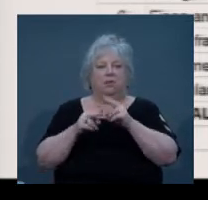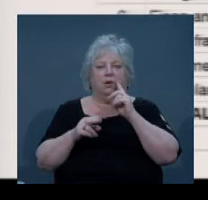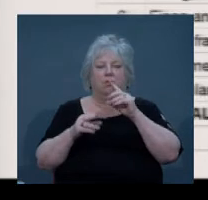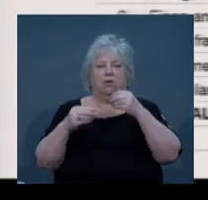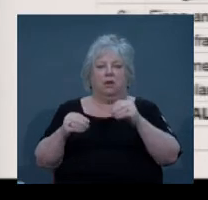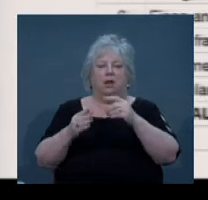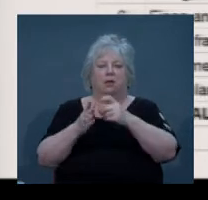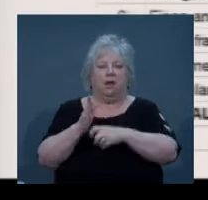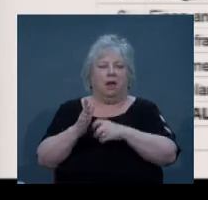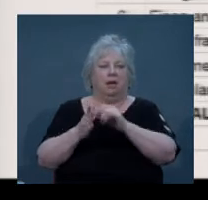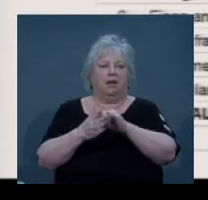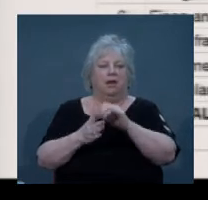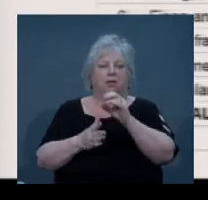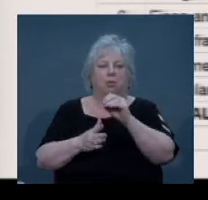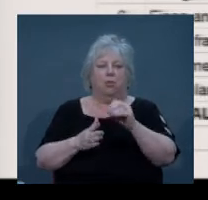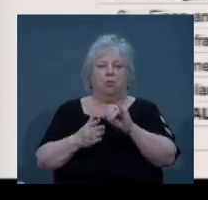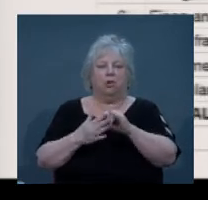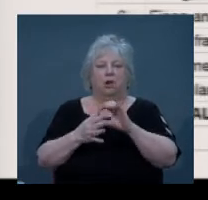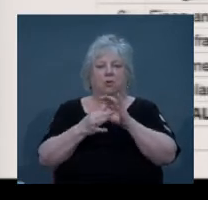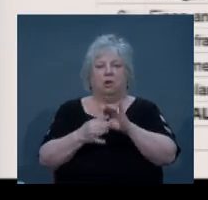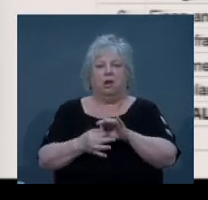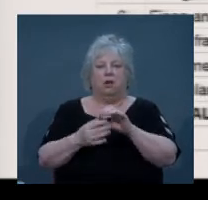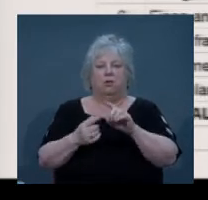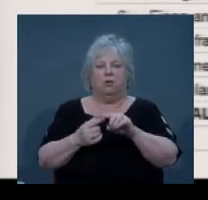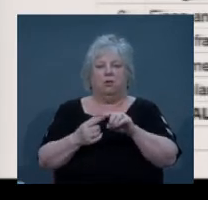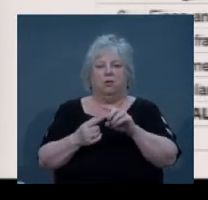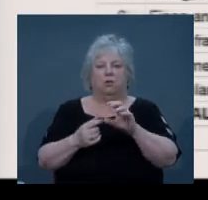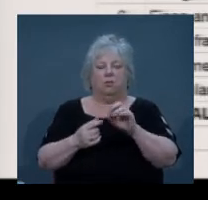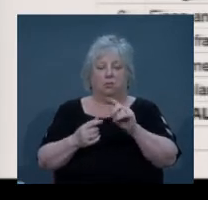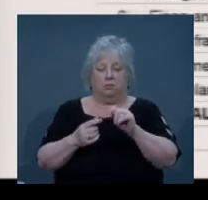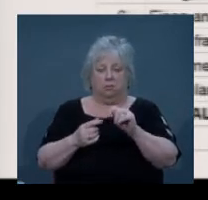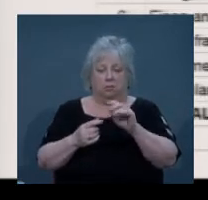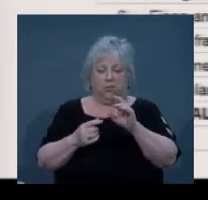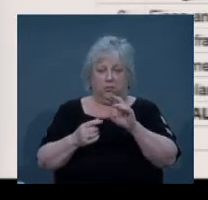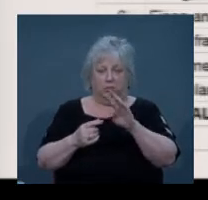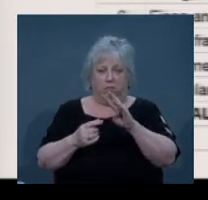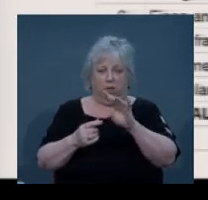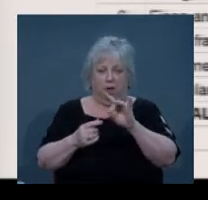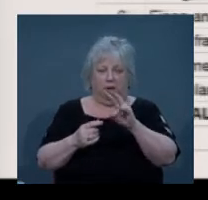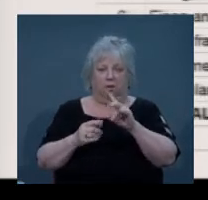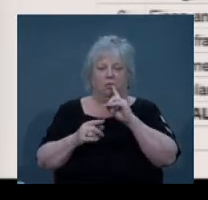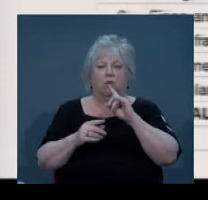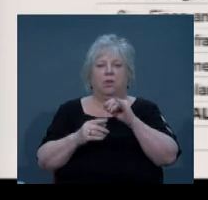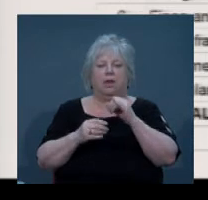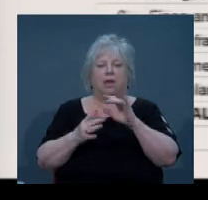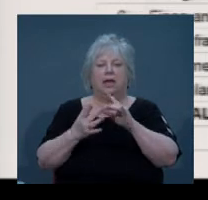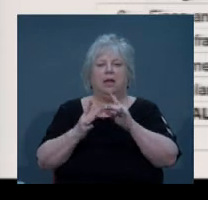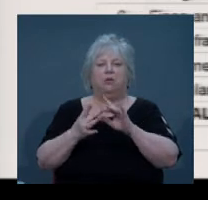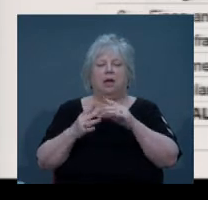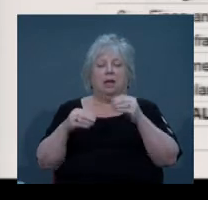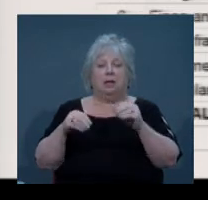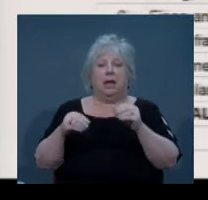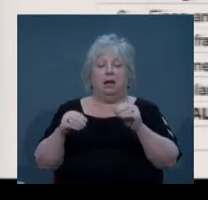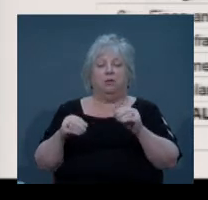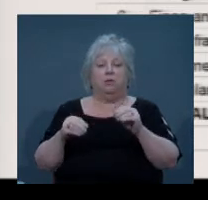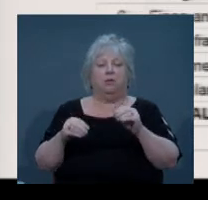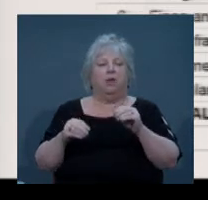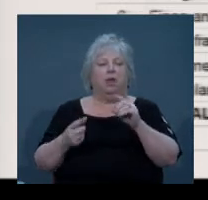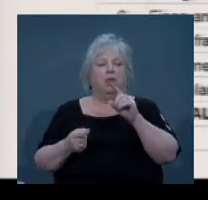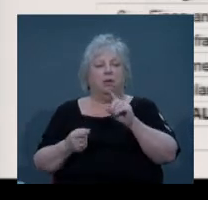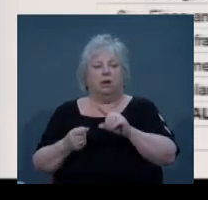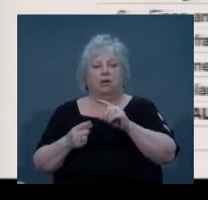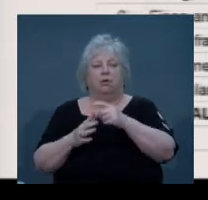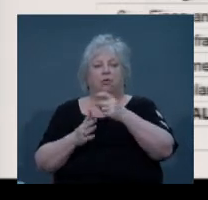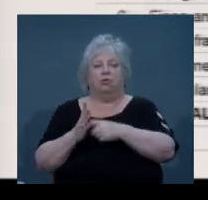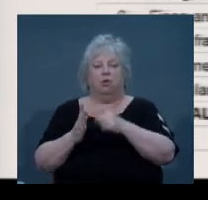sales tax is the portion that related to the Act 822 for the internet sales. The reduction in